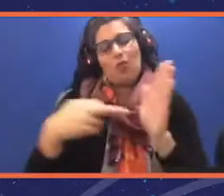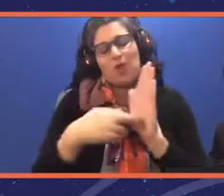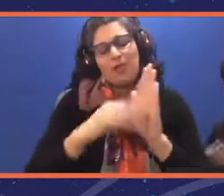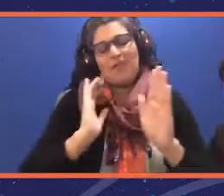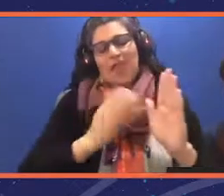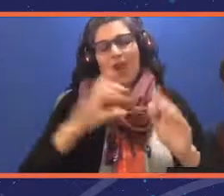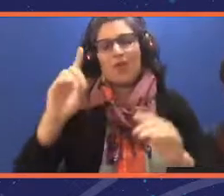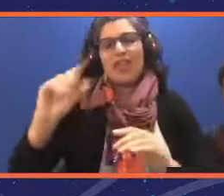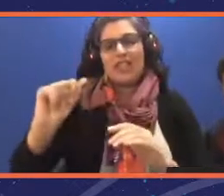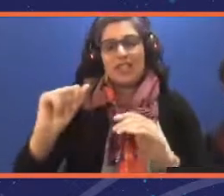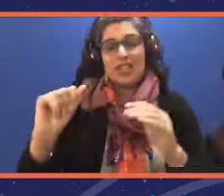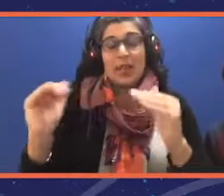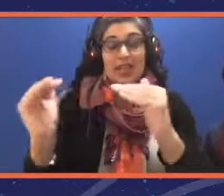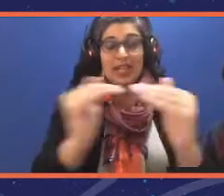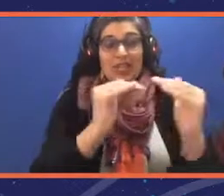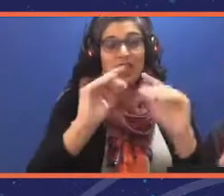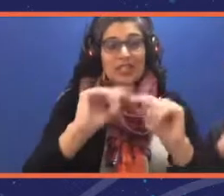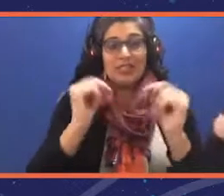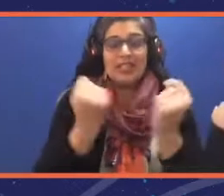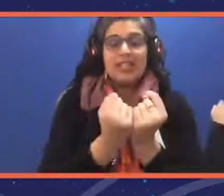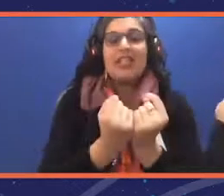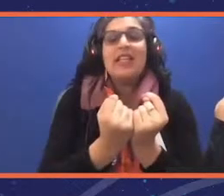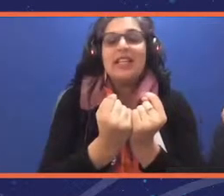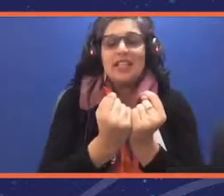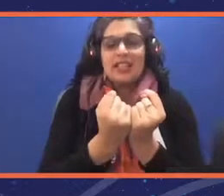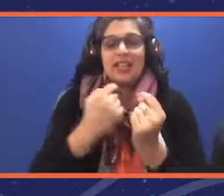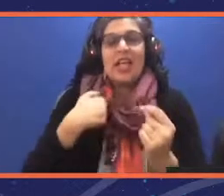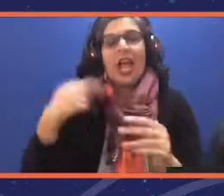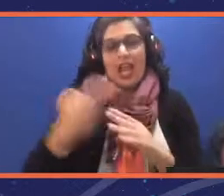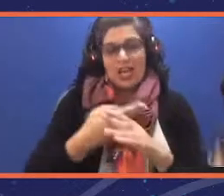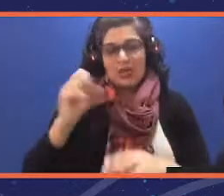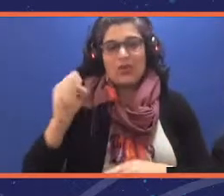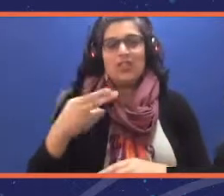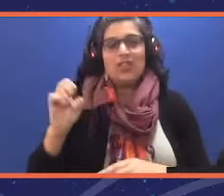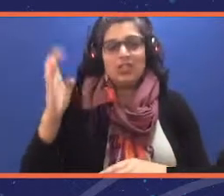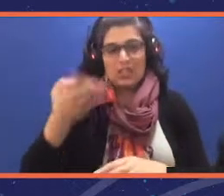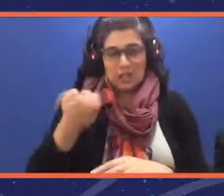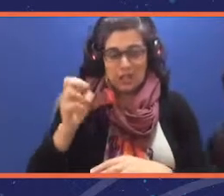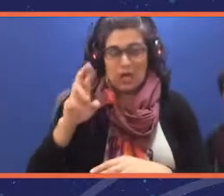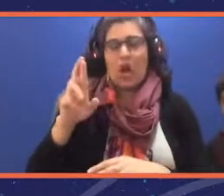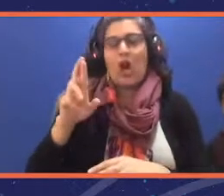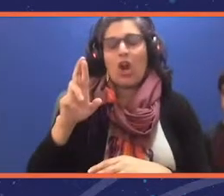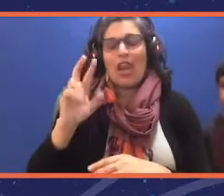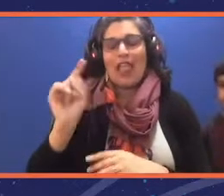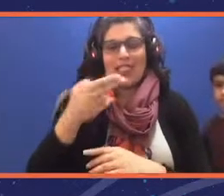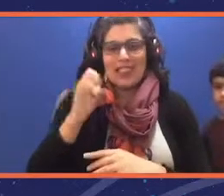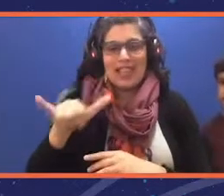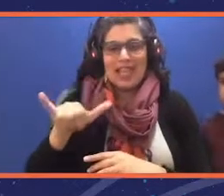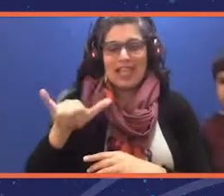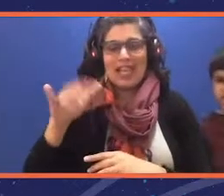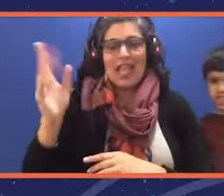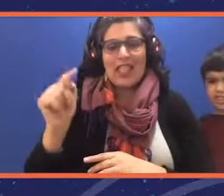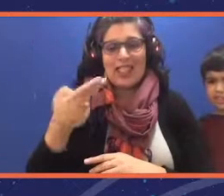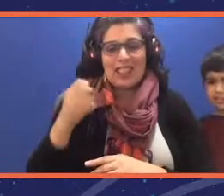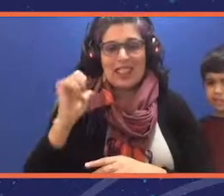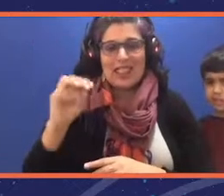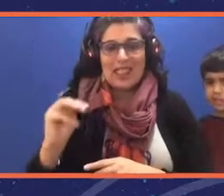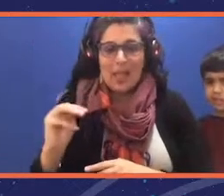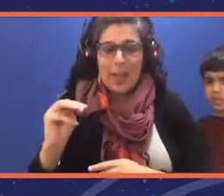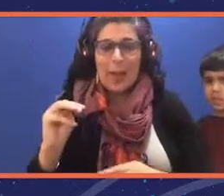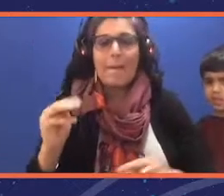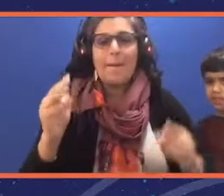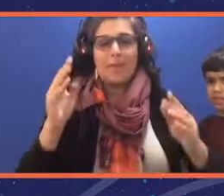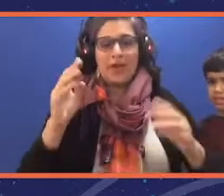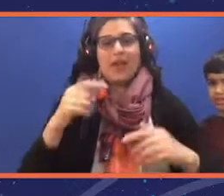disability justice team. I use she, her, and or they, them pronouns. I'm an Asian person